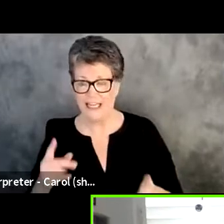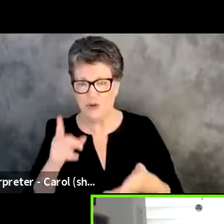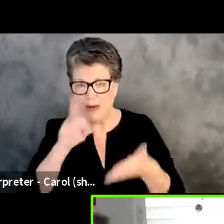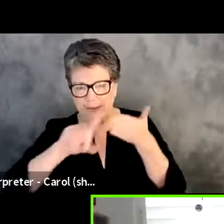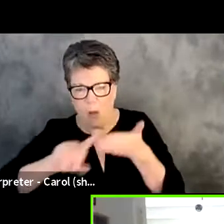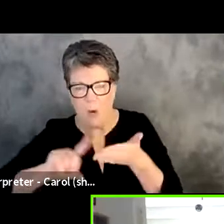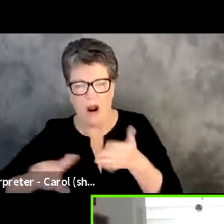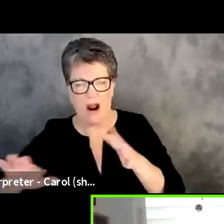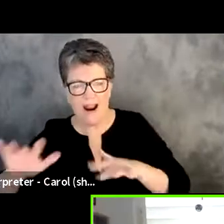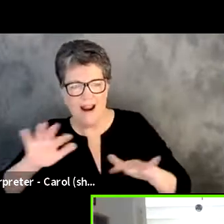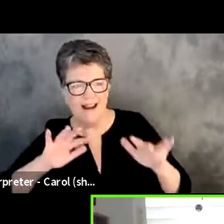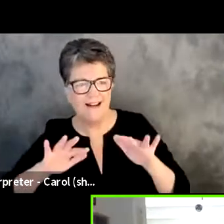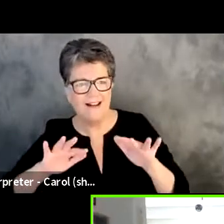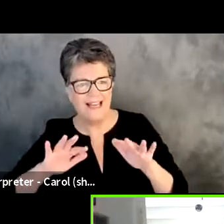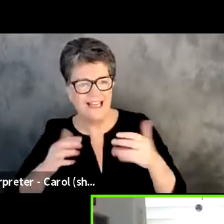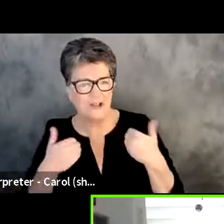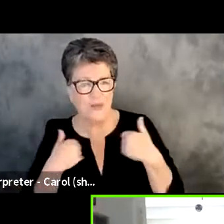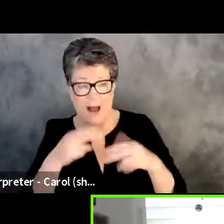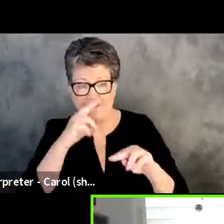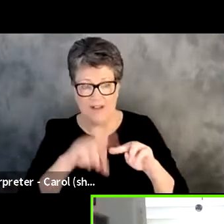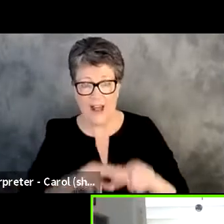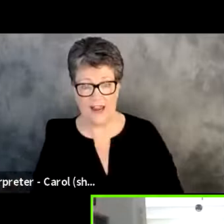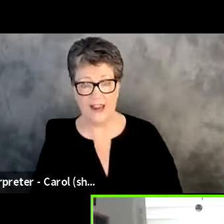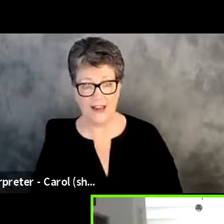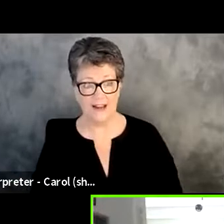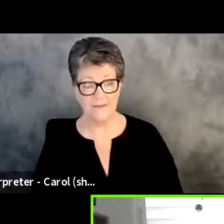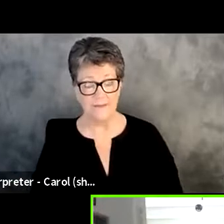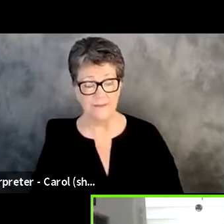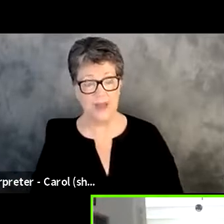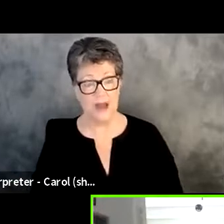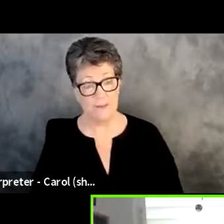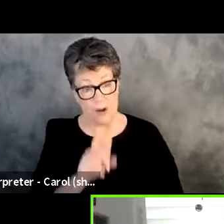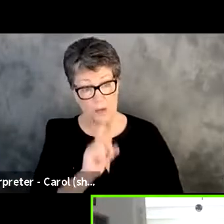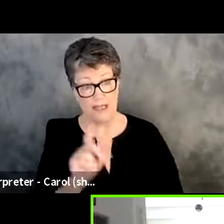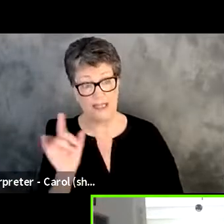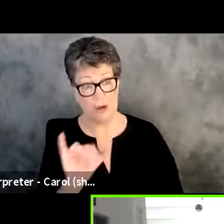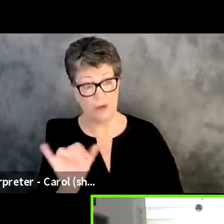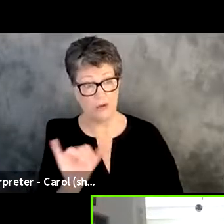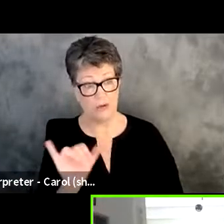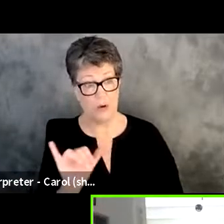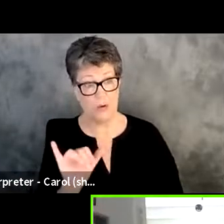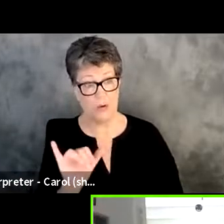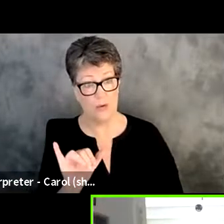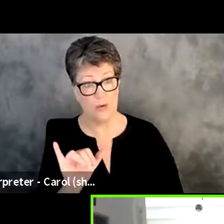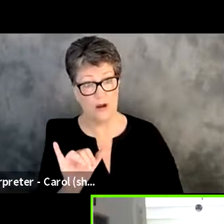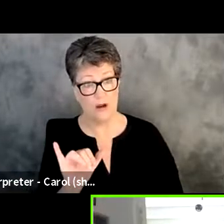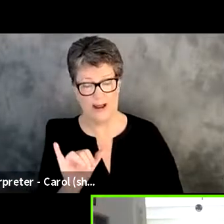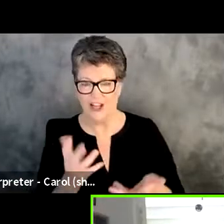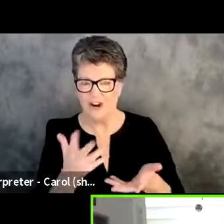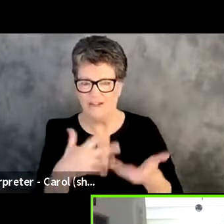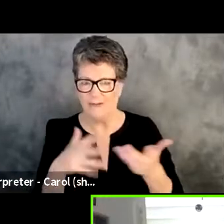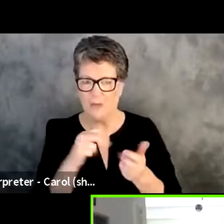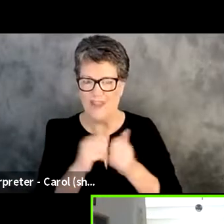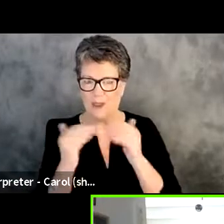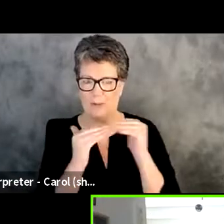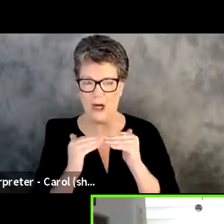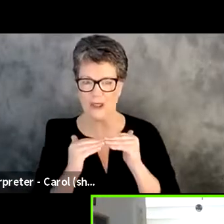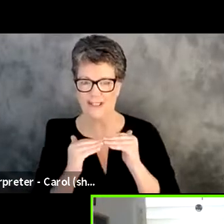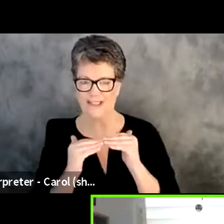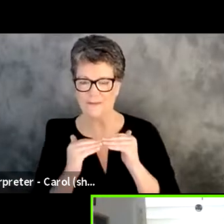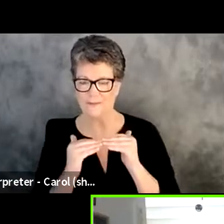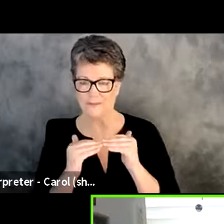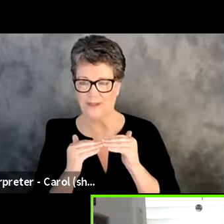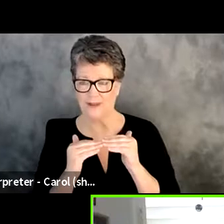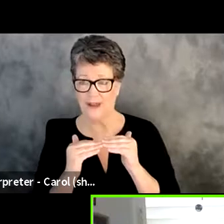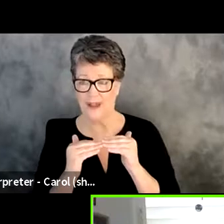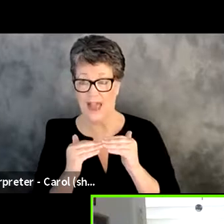explore. You get to have fun. But you really also get to be with peers. And you get, through